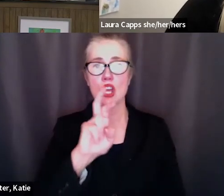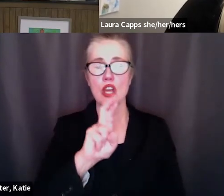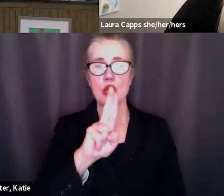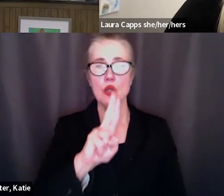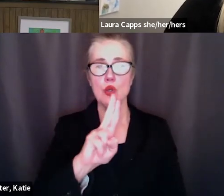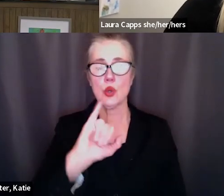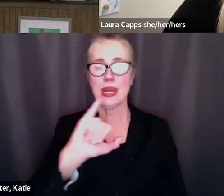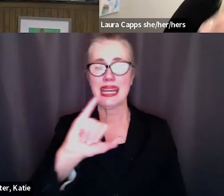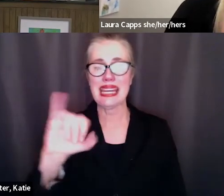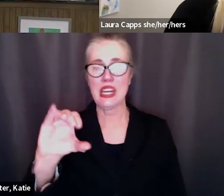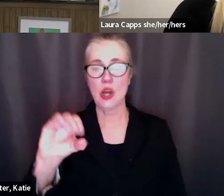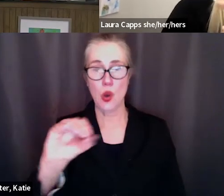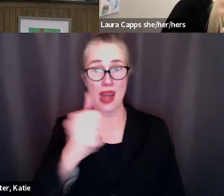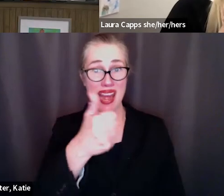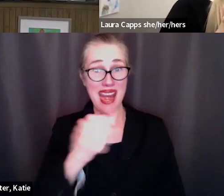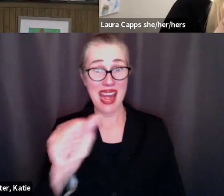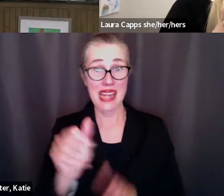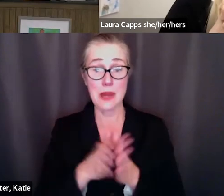agenda items